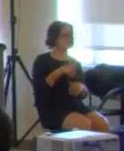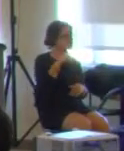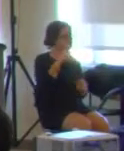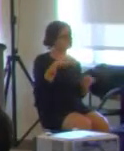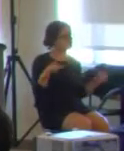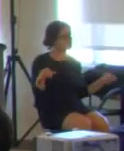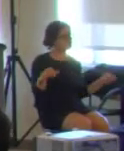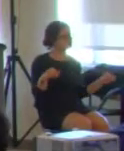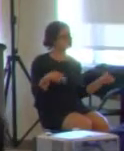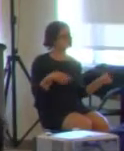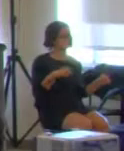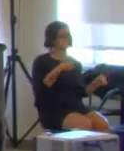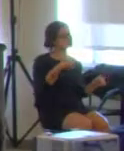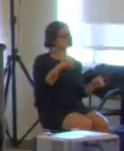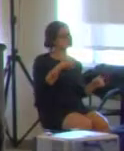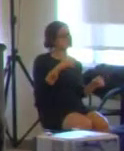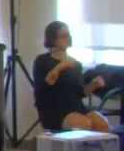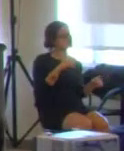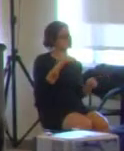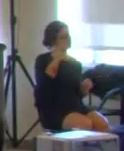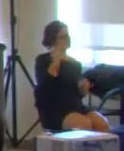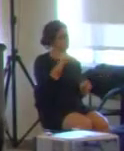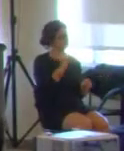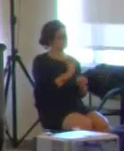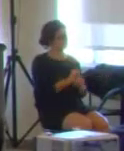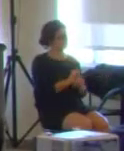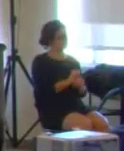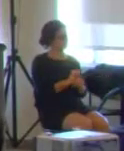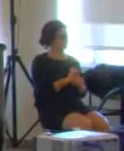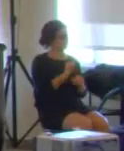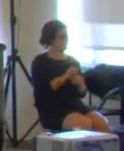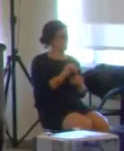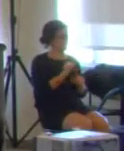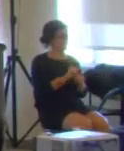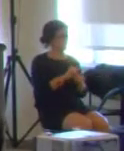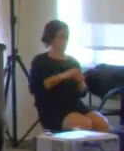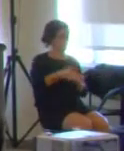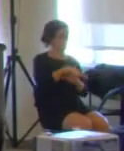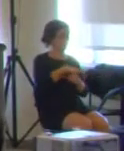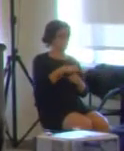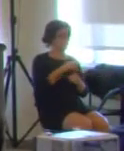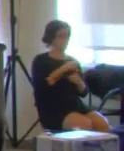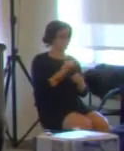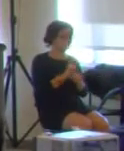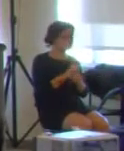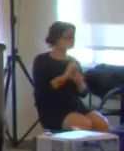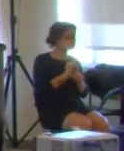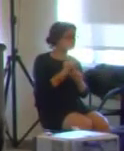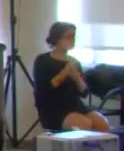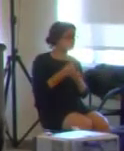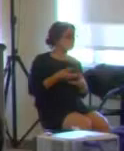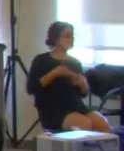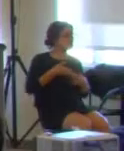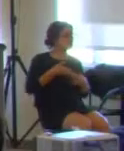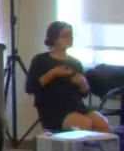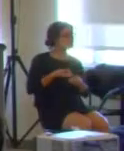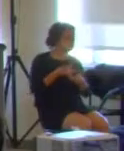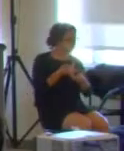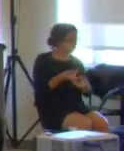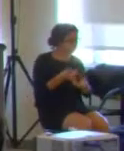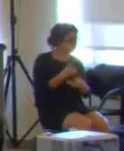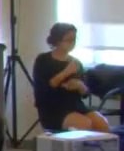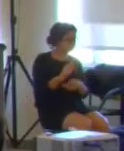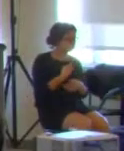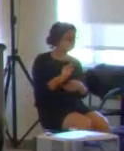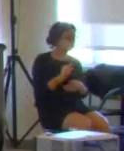If, in fact, it may be that the work environment or working conditions have led to the person's